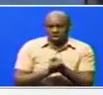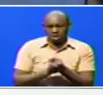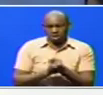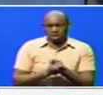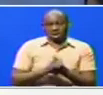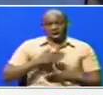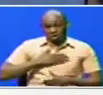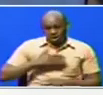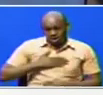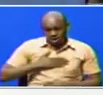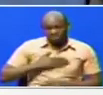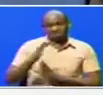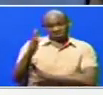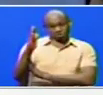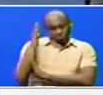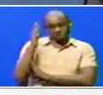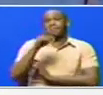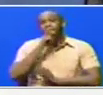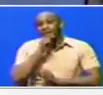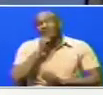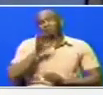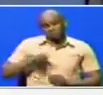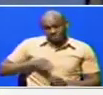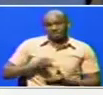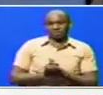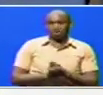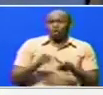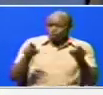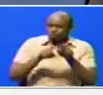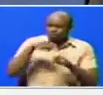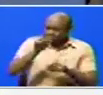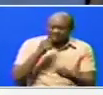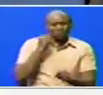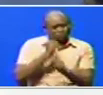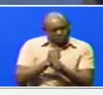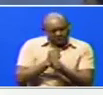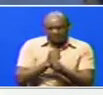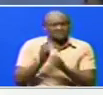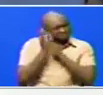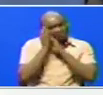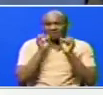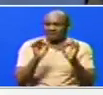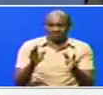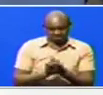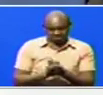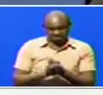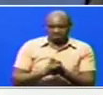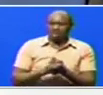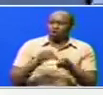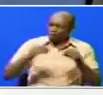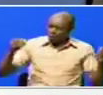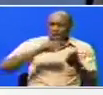our security men and women who also had to pull long hours to